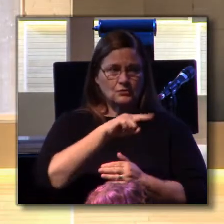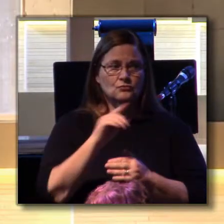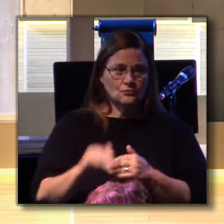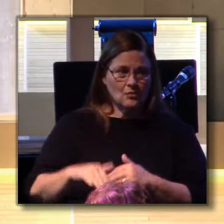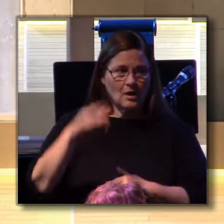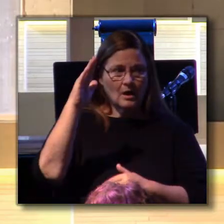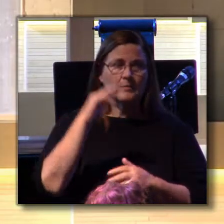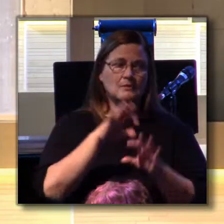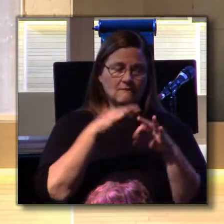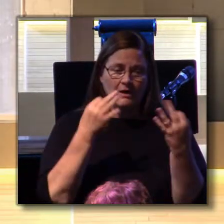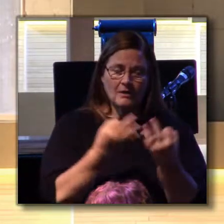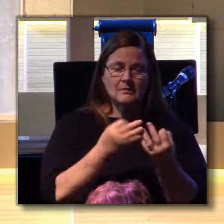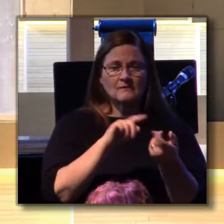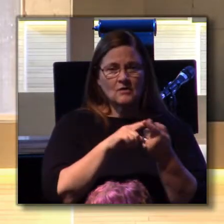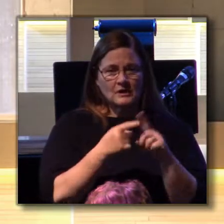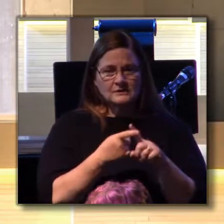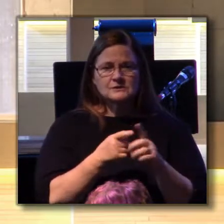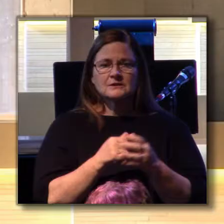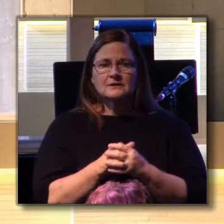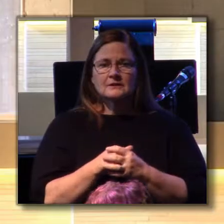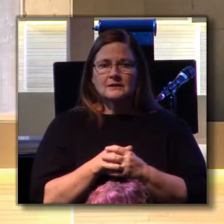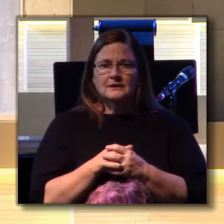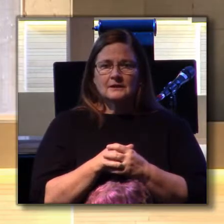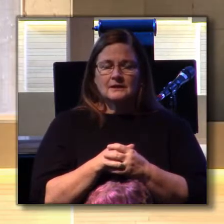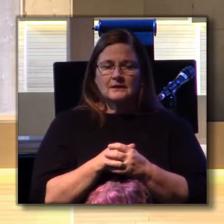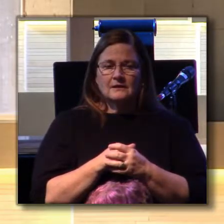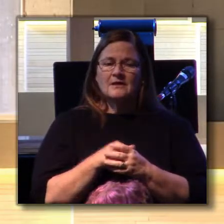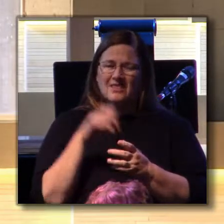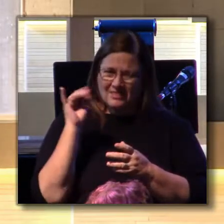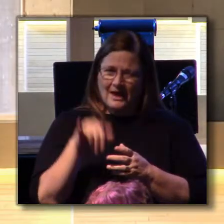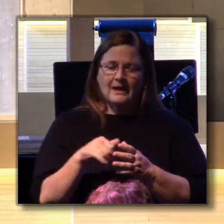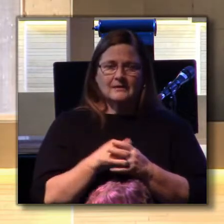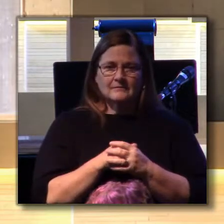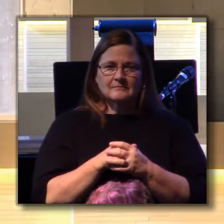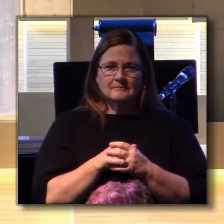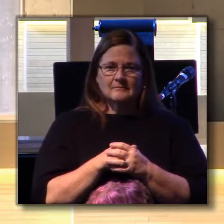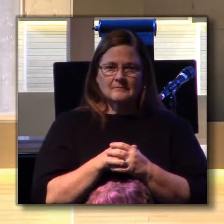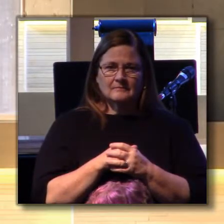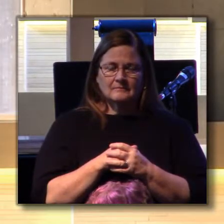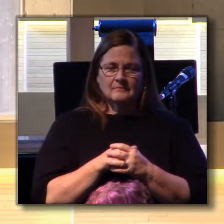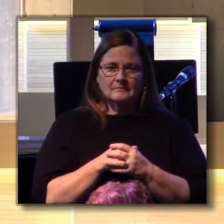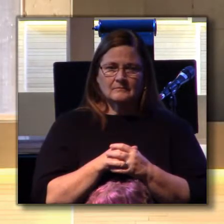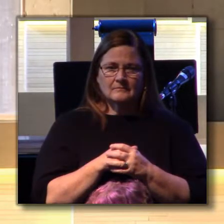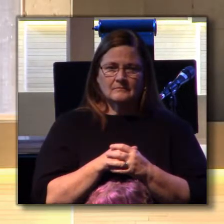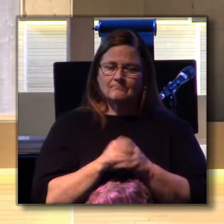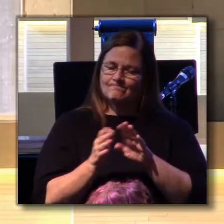your family and friends, even that, and come to me.